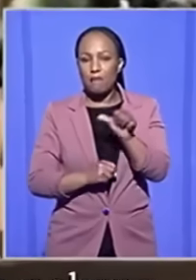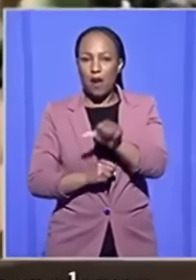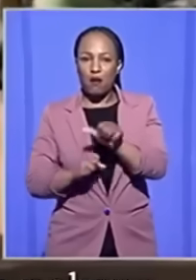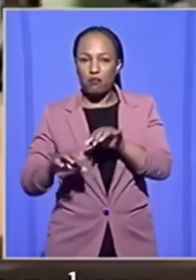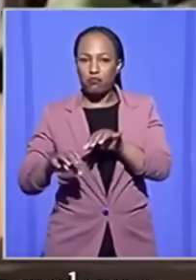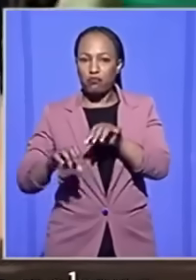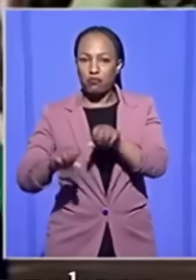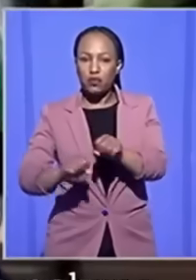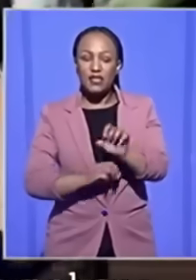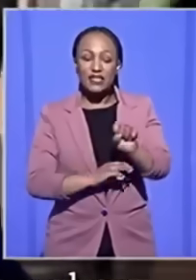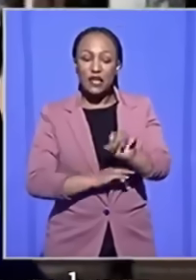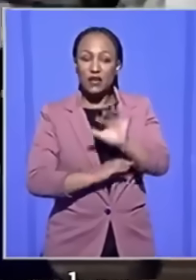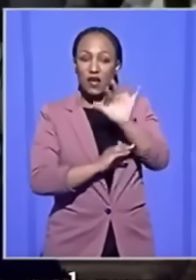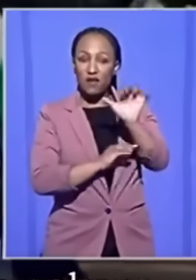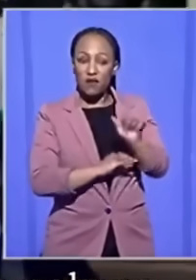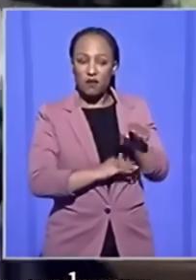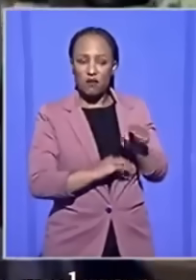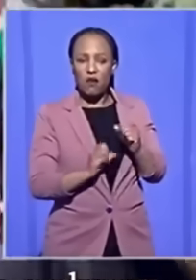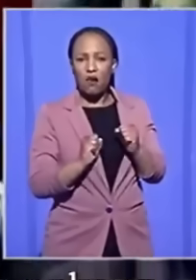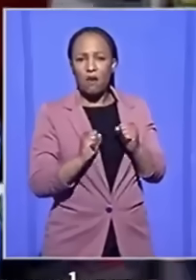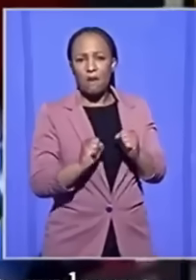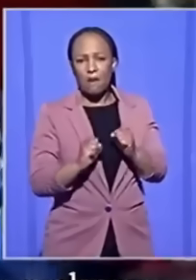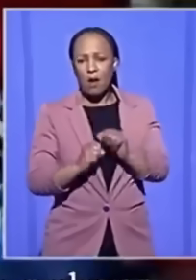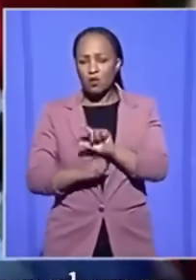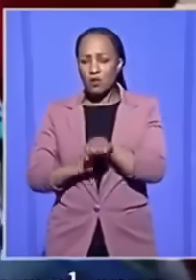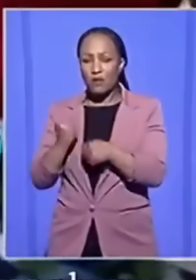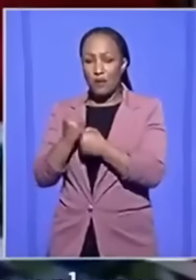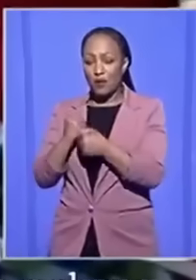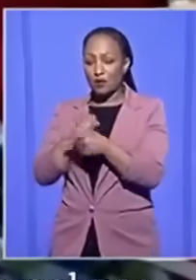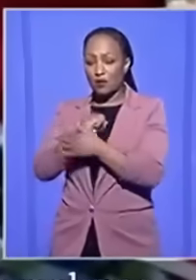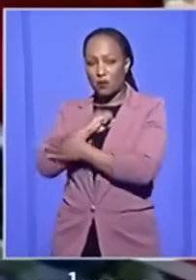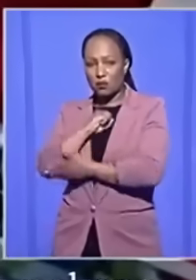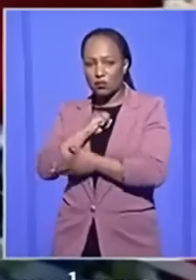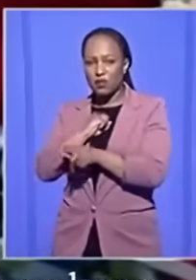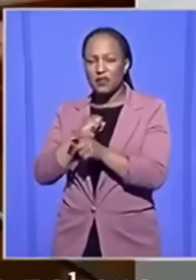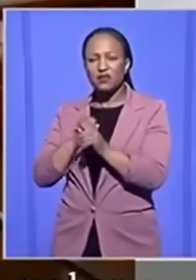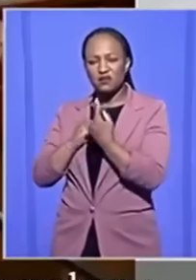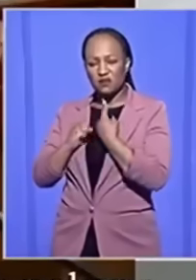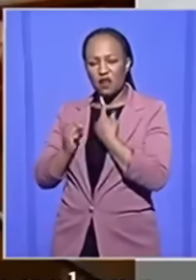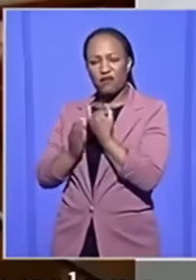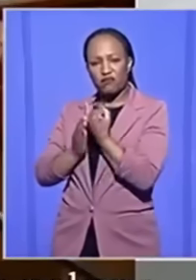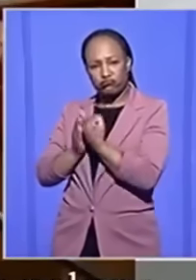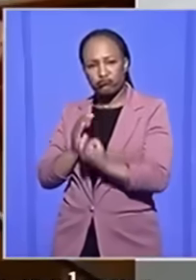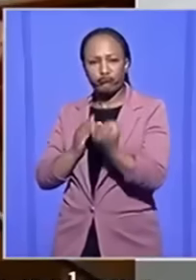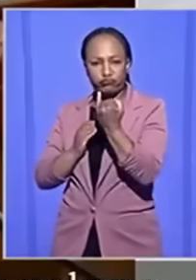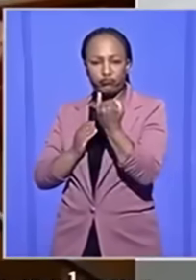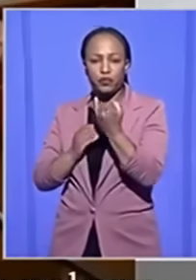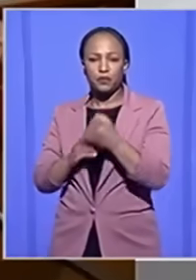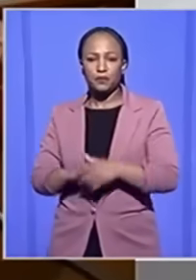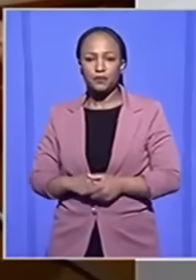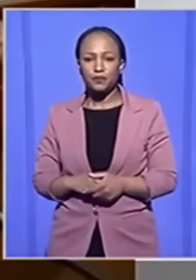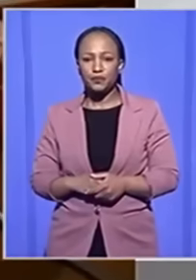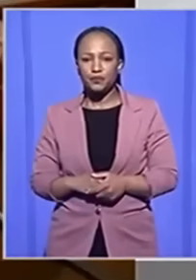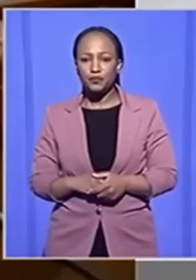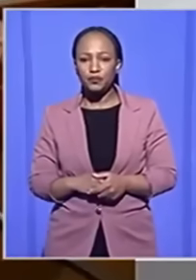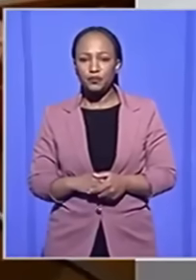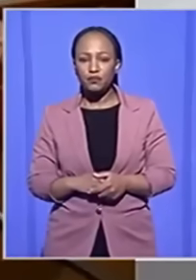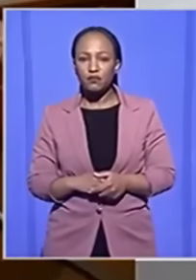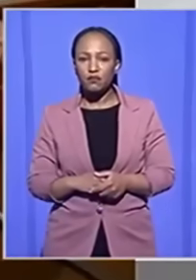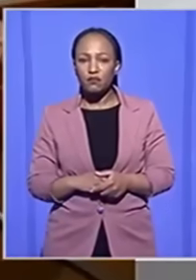Borwa e ntse e tsepame mo go ema naga eo nokeng le gore e ikemele ka nosi. We condemn